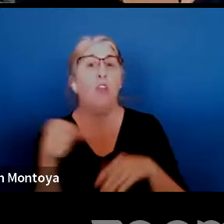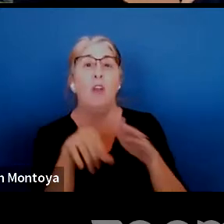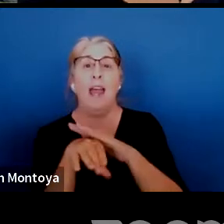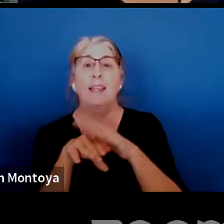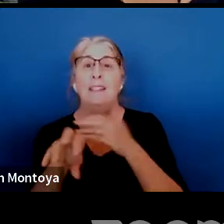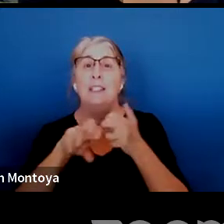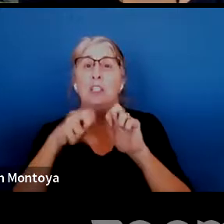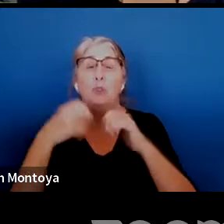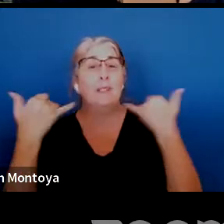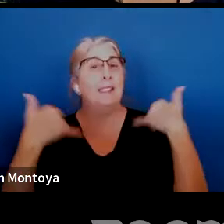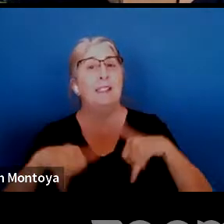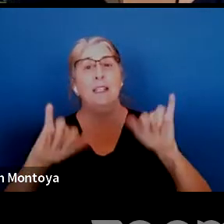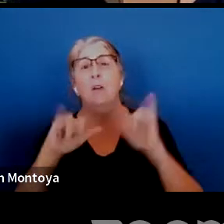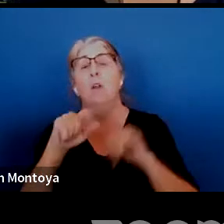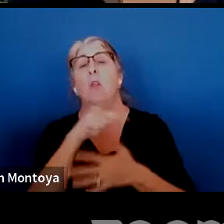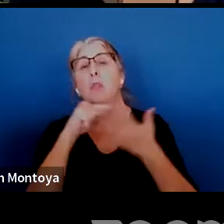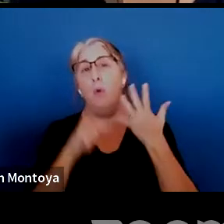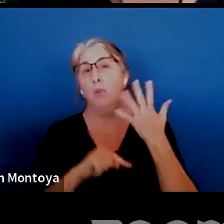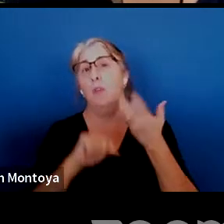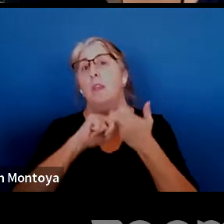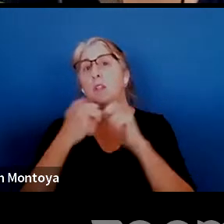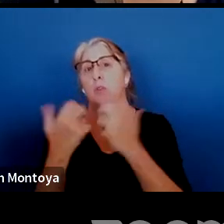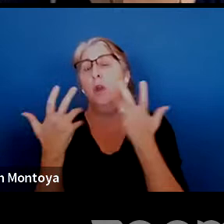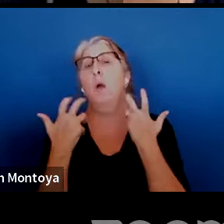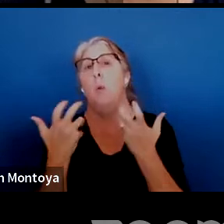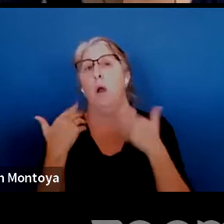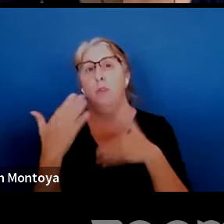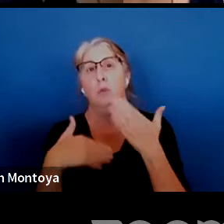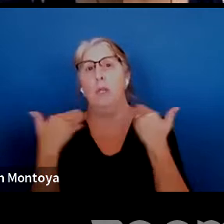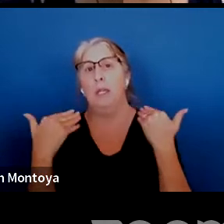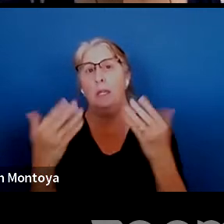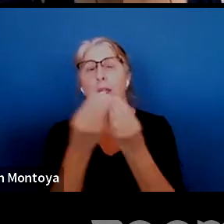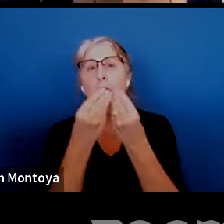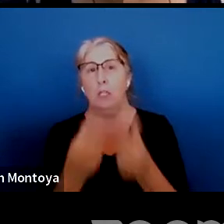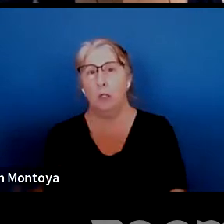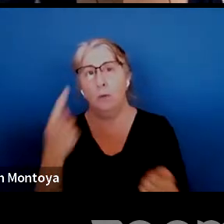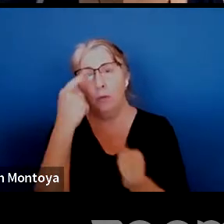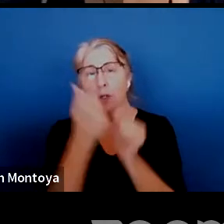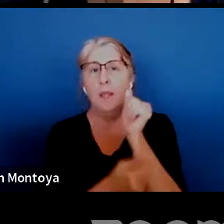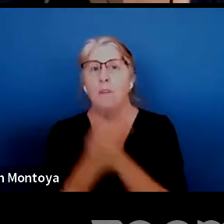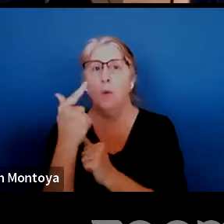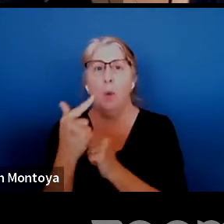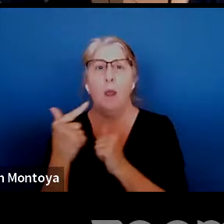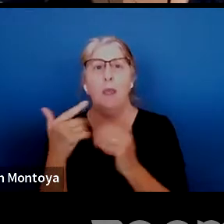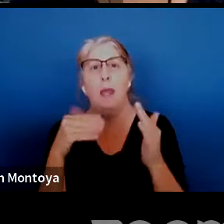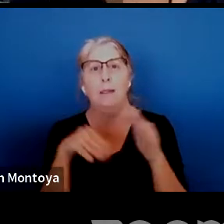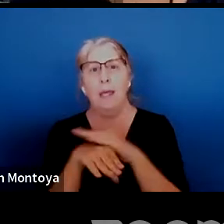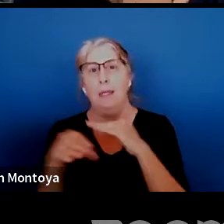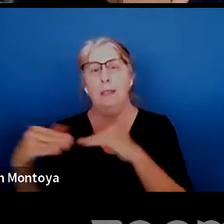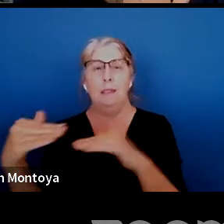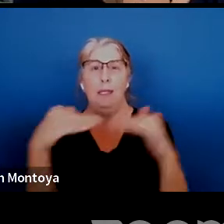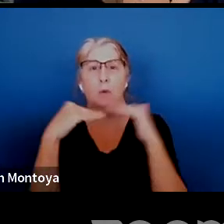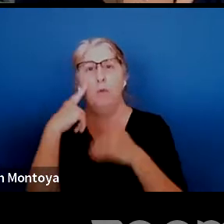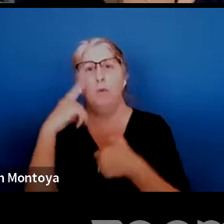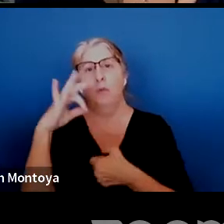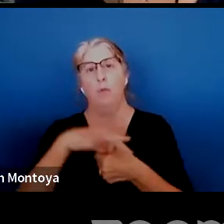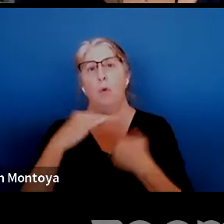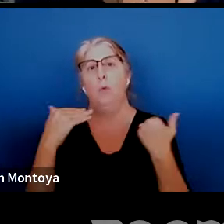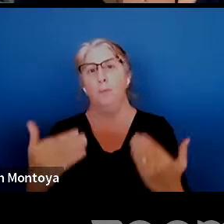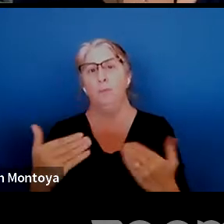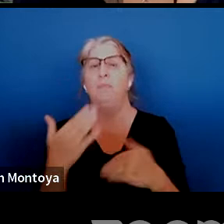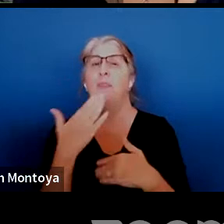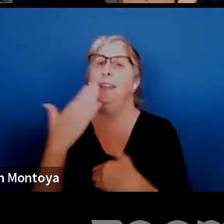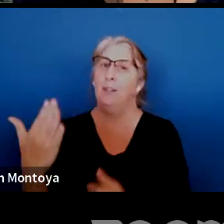the issues I want to solve to make sure that everybody has equal access to voting like I do. Thank